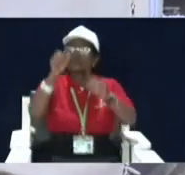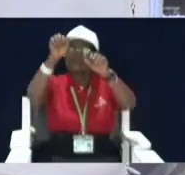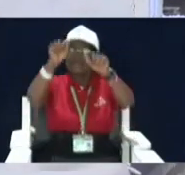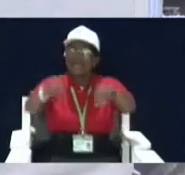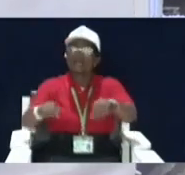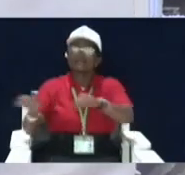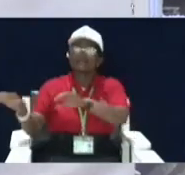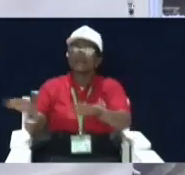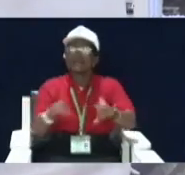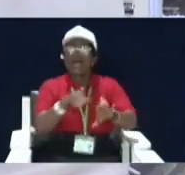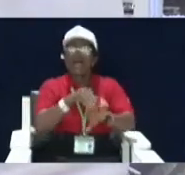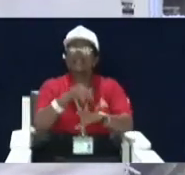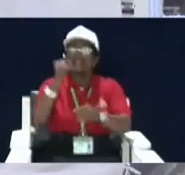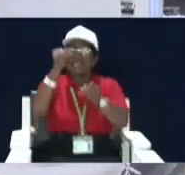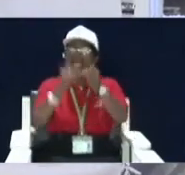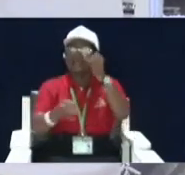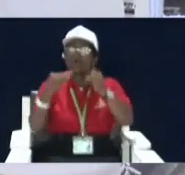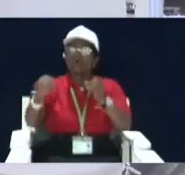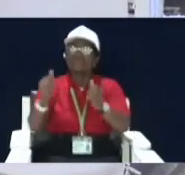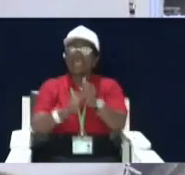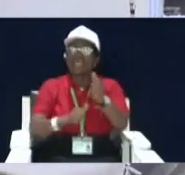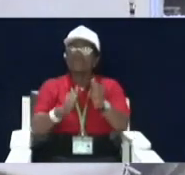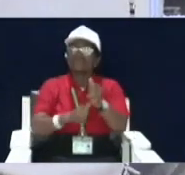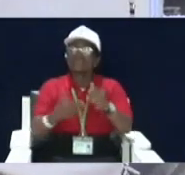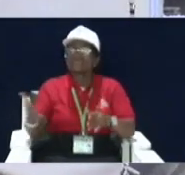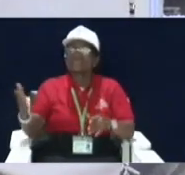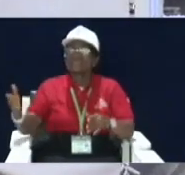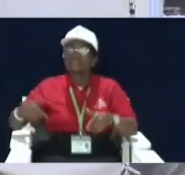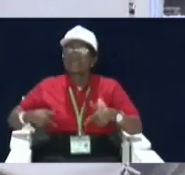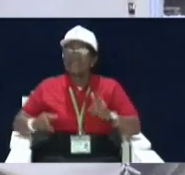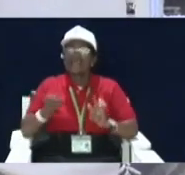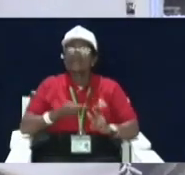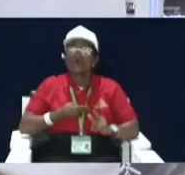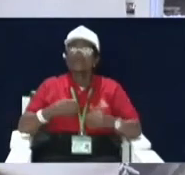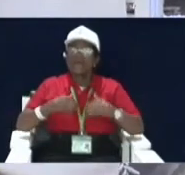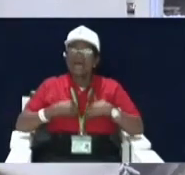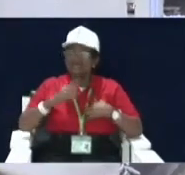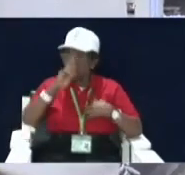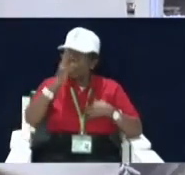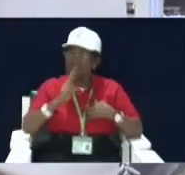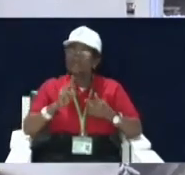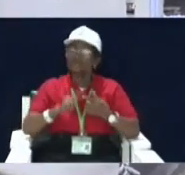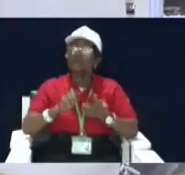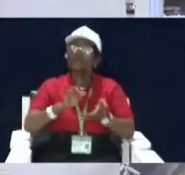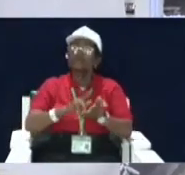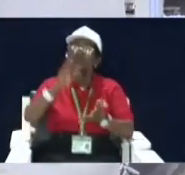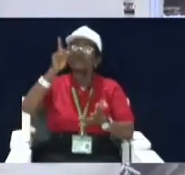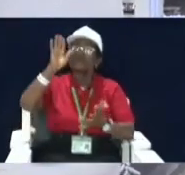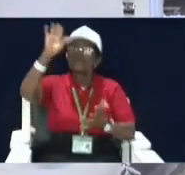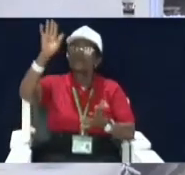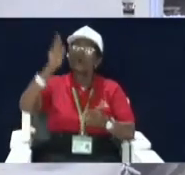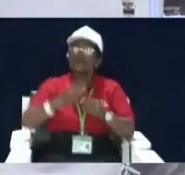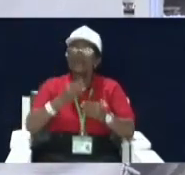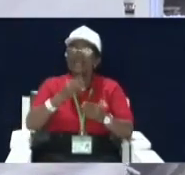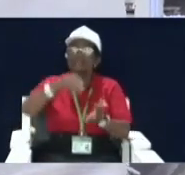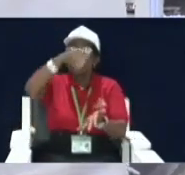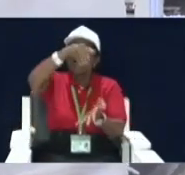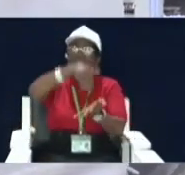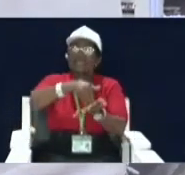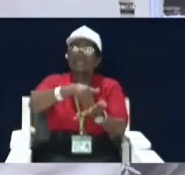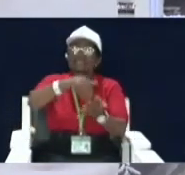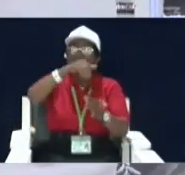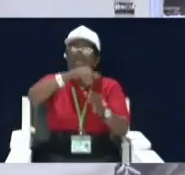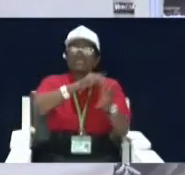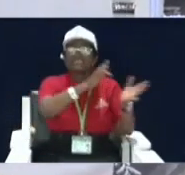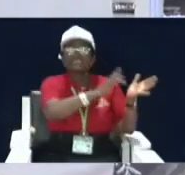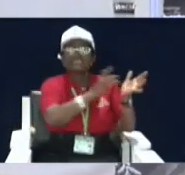At the end of everything, let us have cause to glorify your name again. In Jesus' mighty